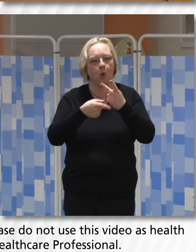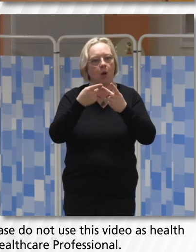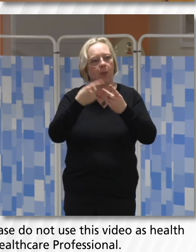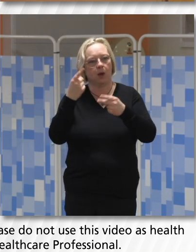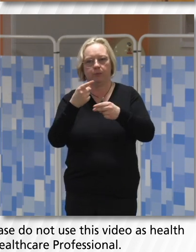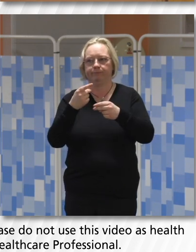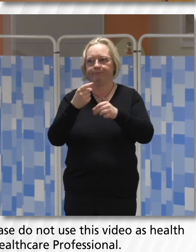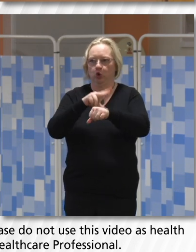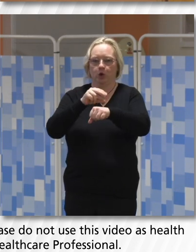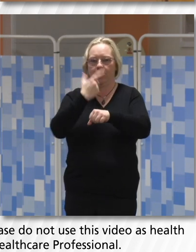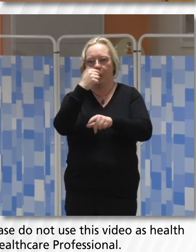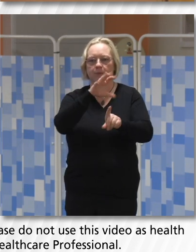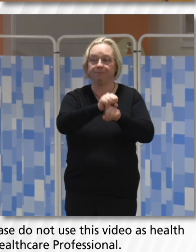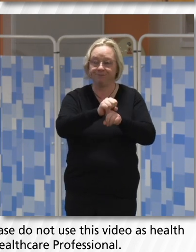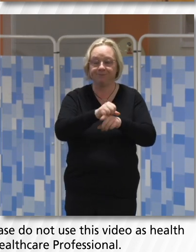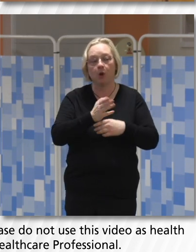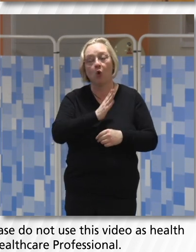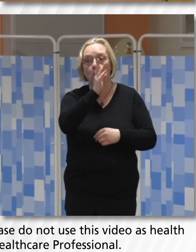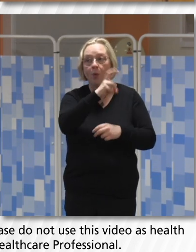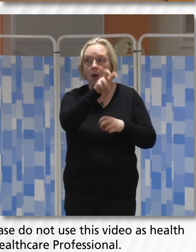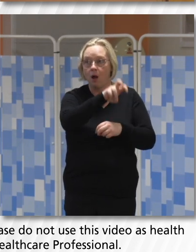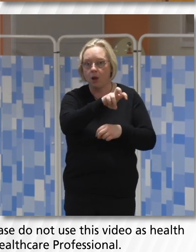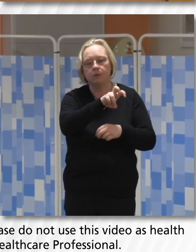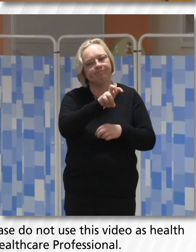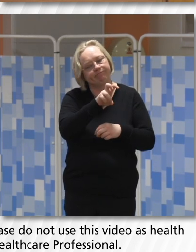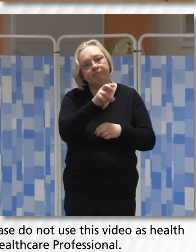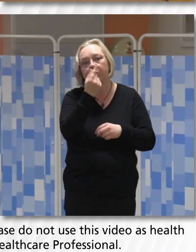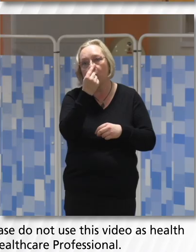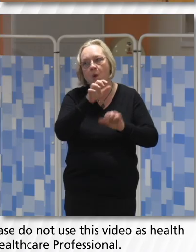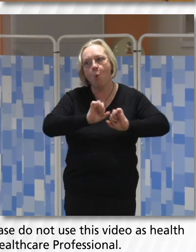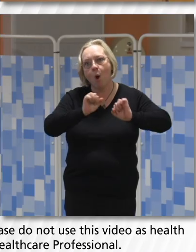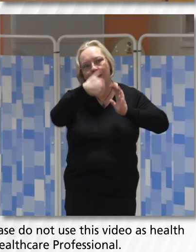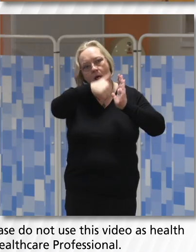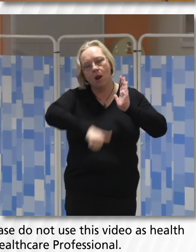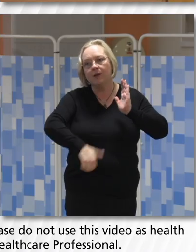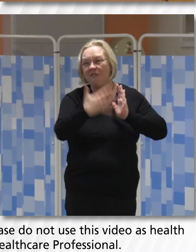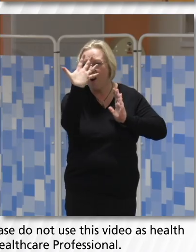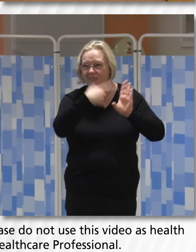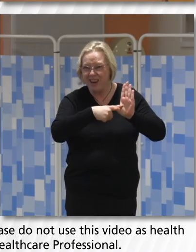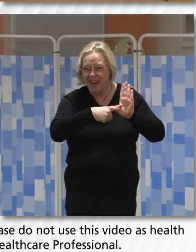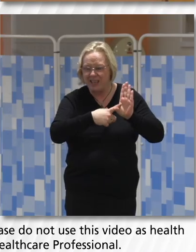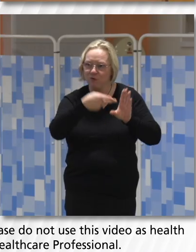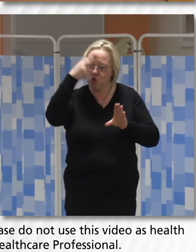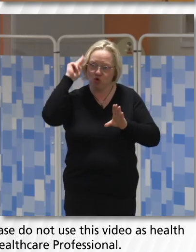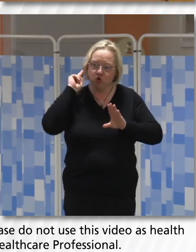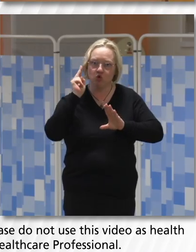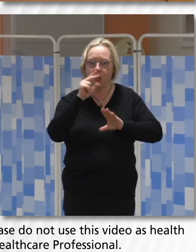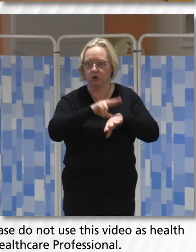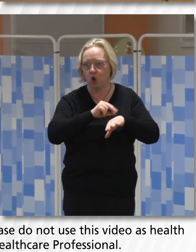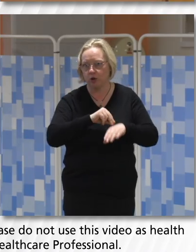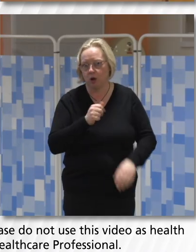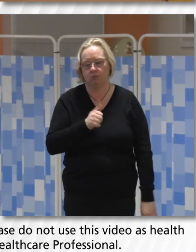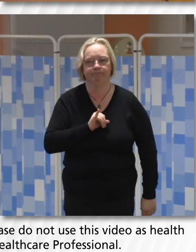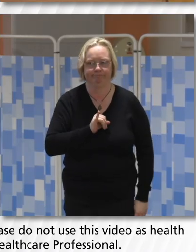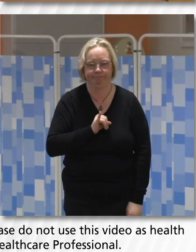it. And if you live in Northern Ireland, you could be waiting 5 years to see a neurologist. So the situation